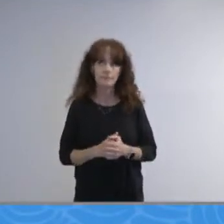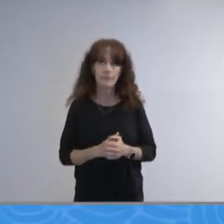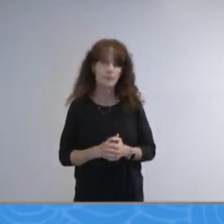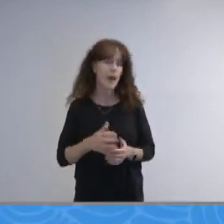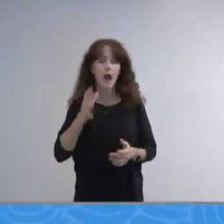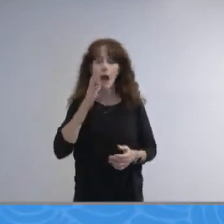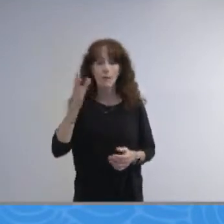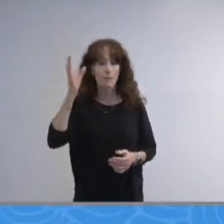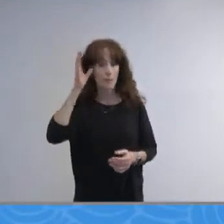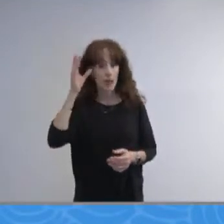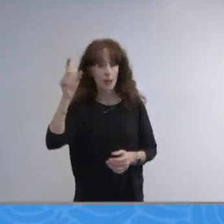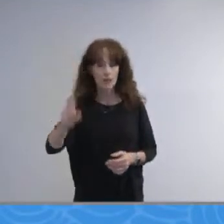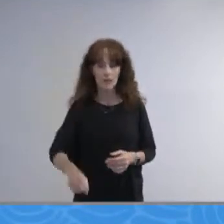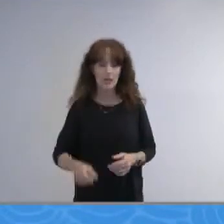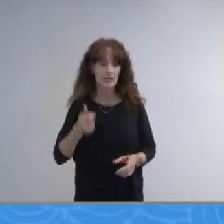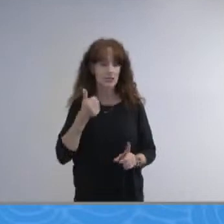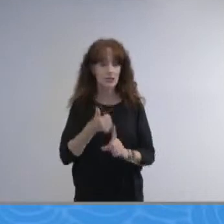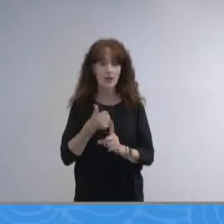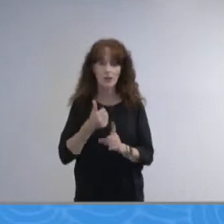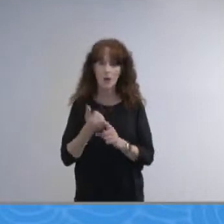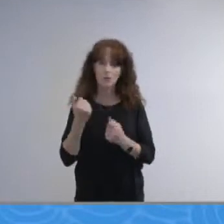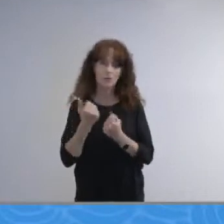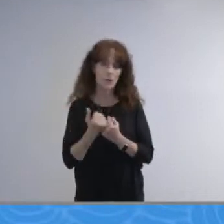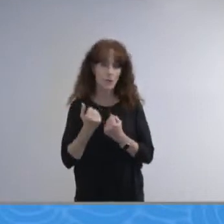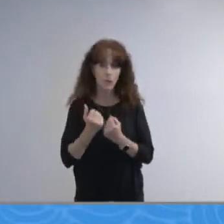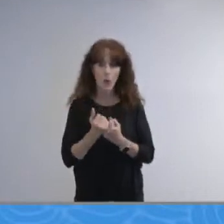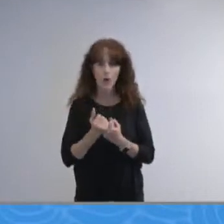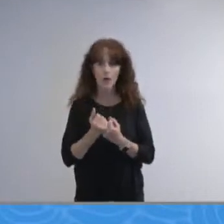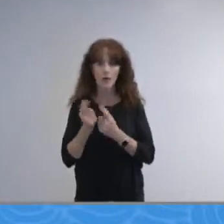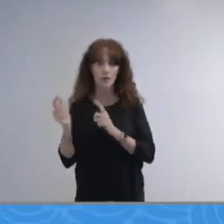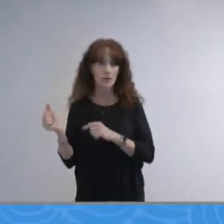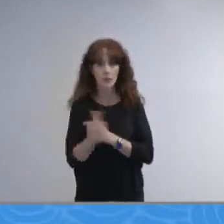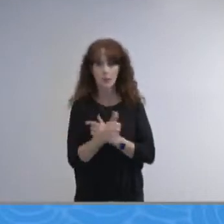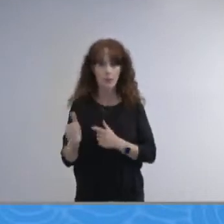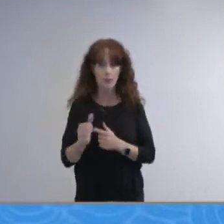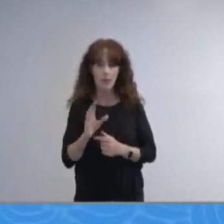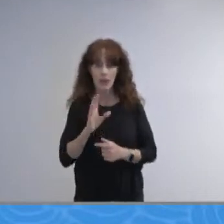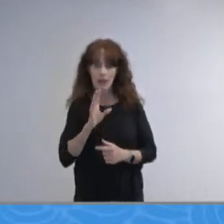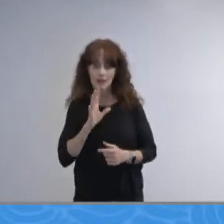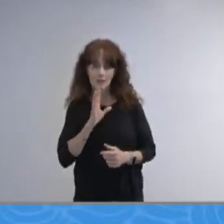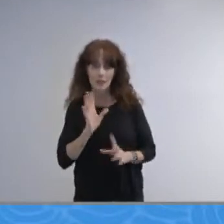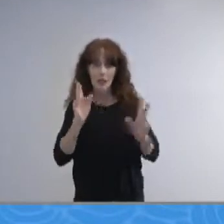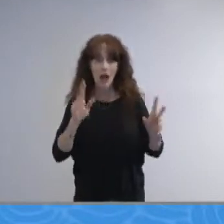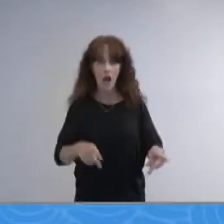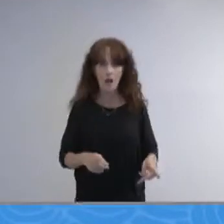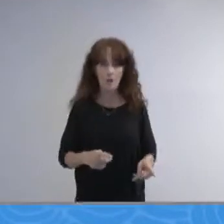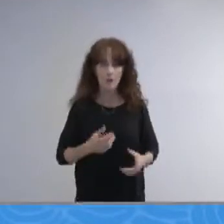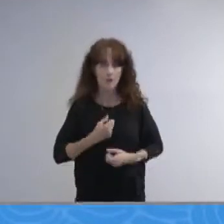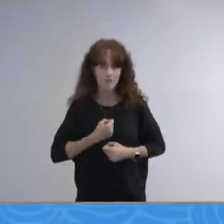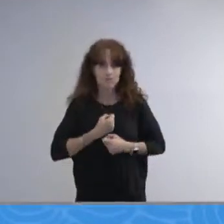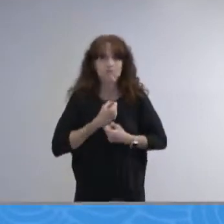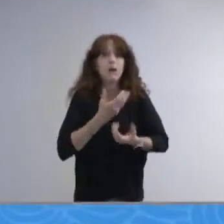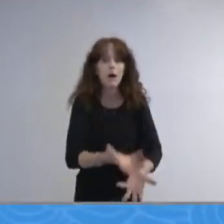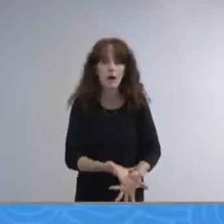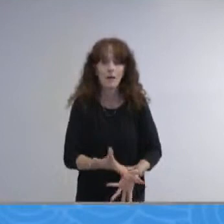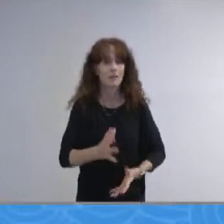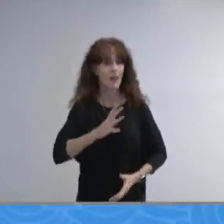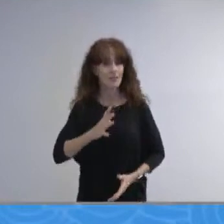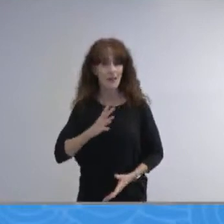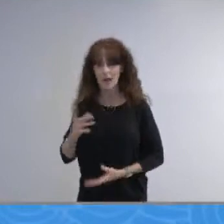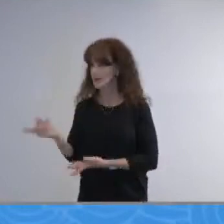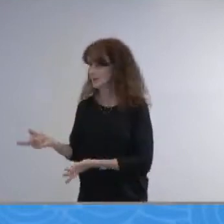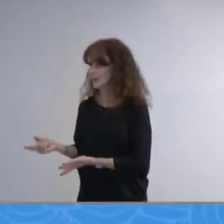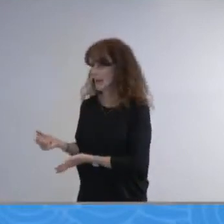a parent needs their own support, just to get there and to speak up and to say what's on their mind. that's okay